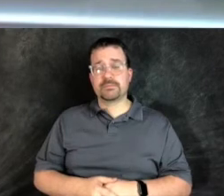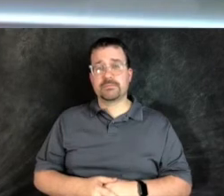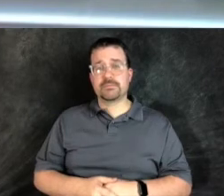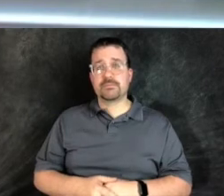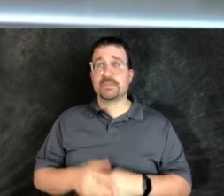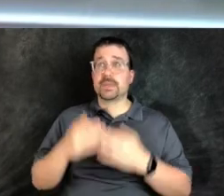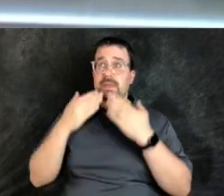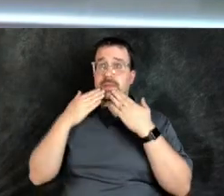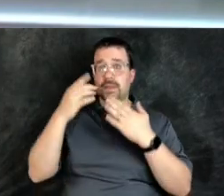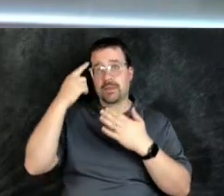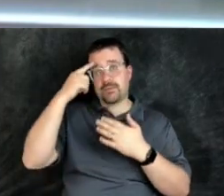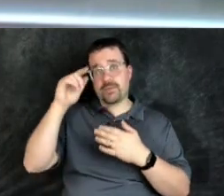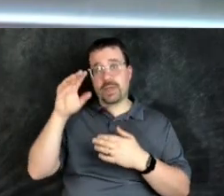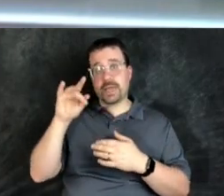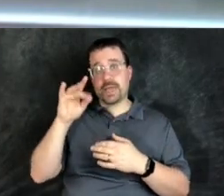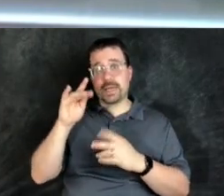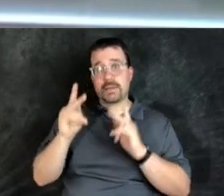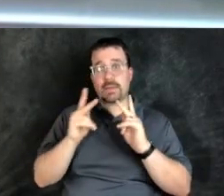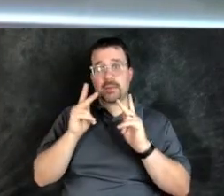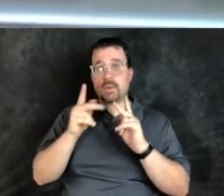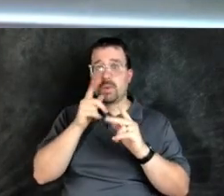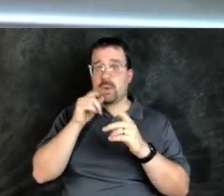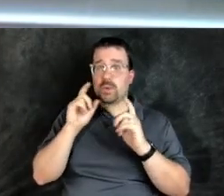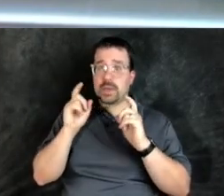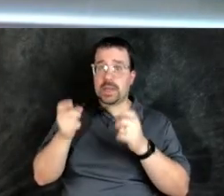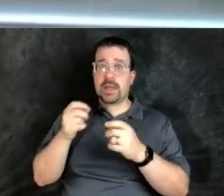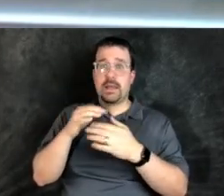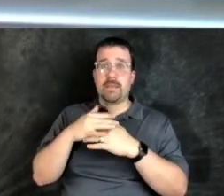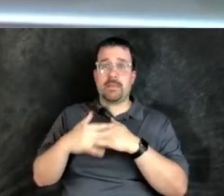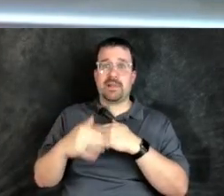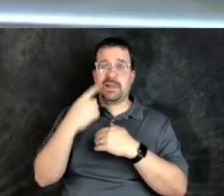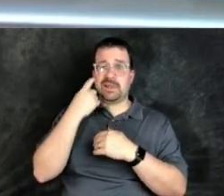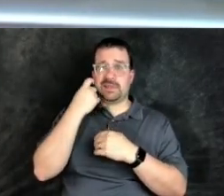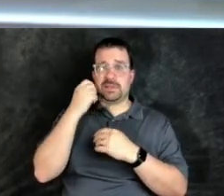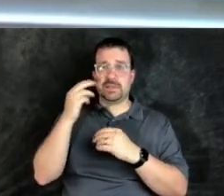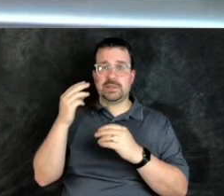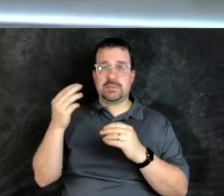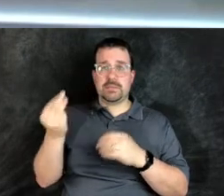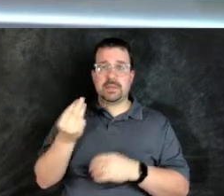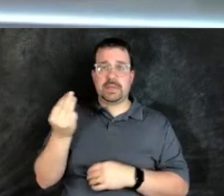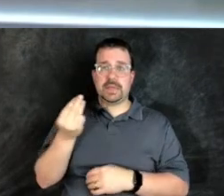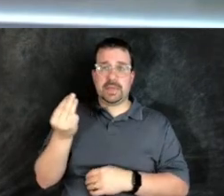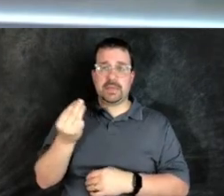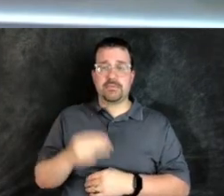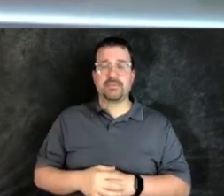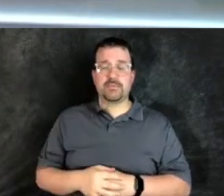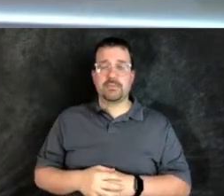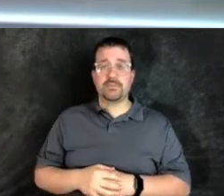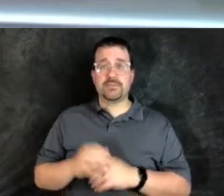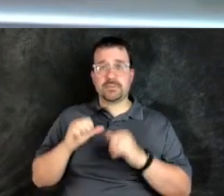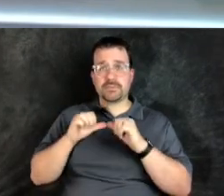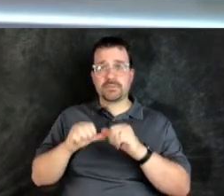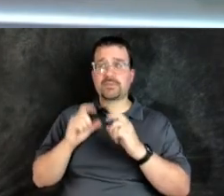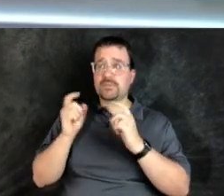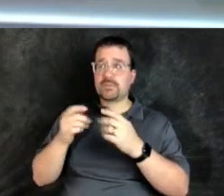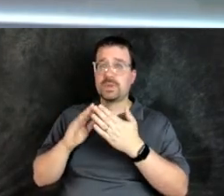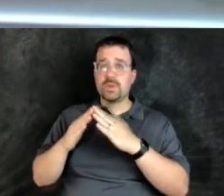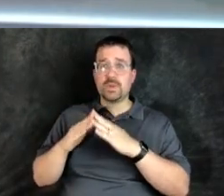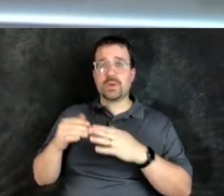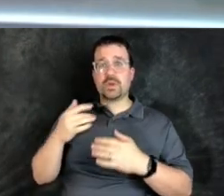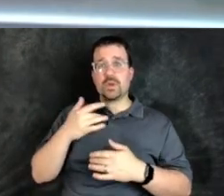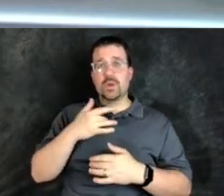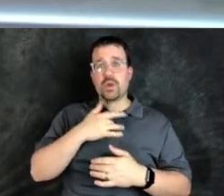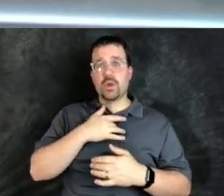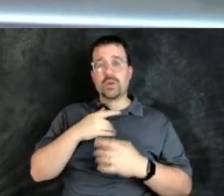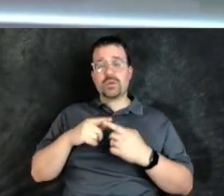And thank you for the 18 people who gave blood this past Monday. Continue to give our community the heart